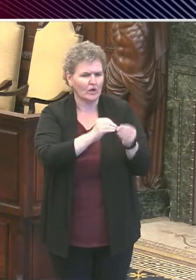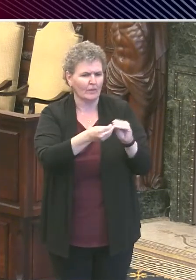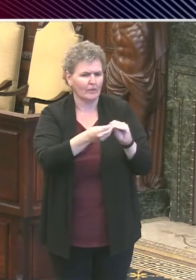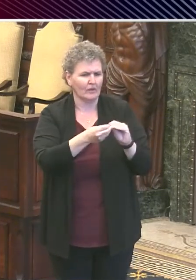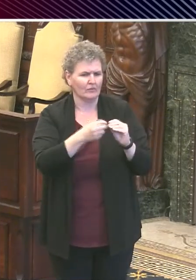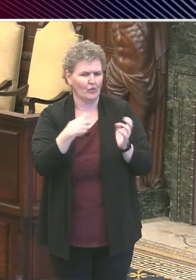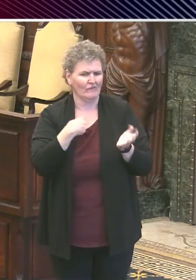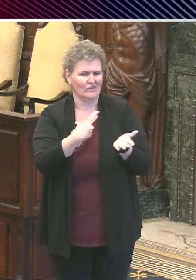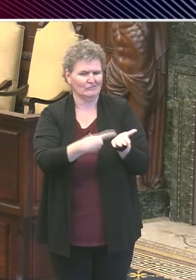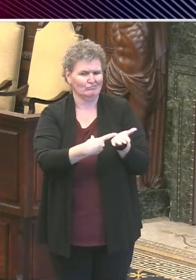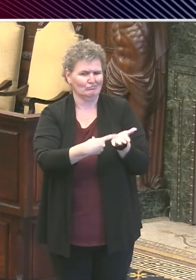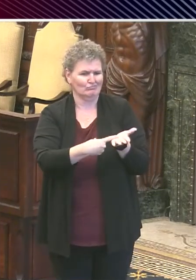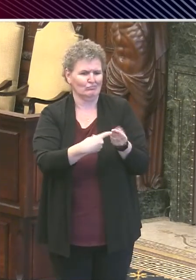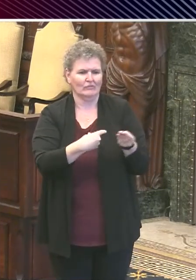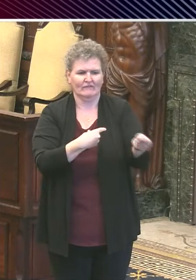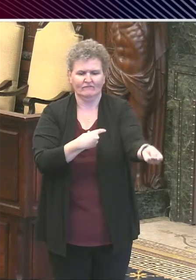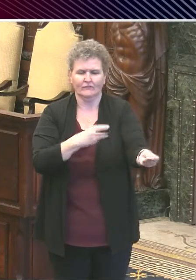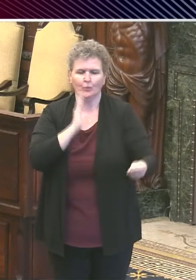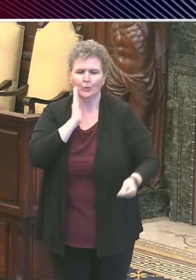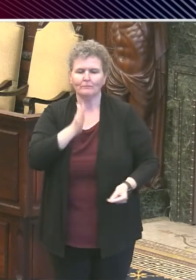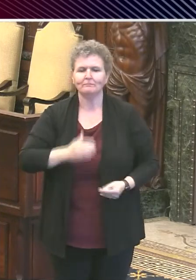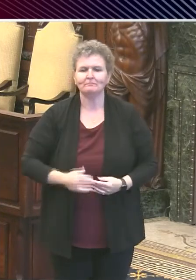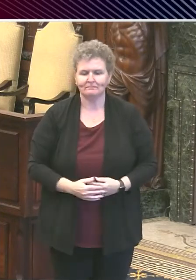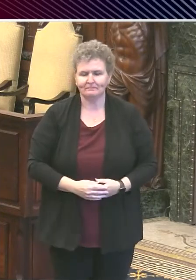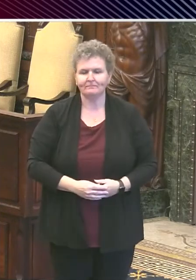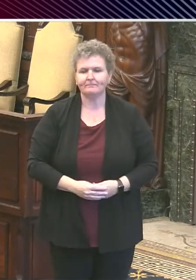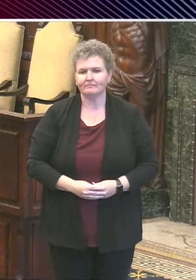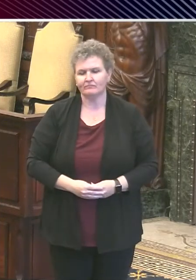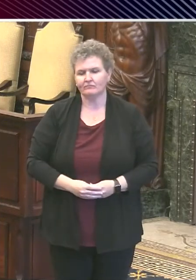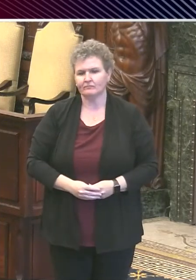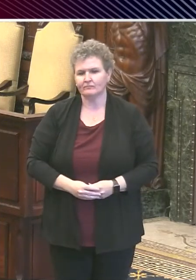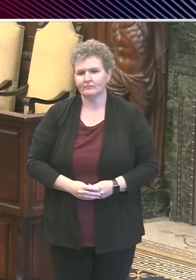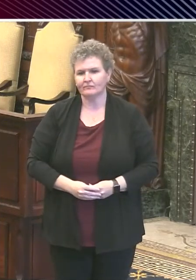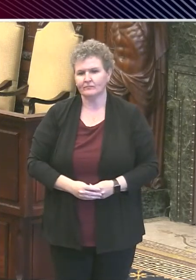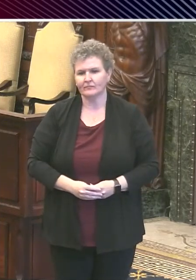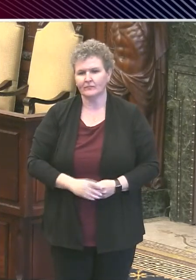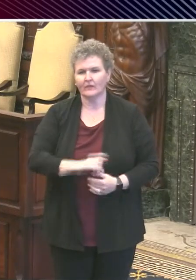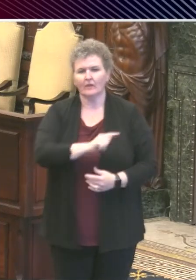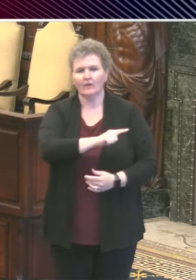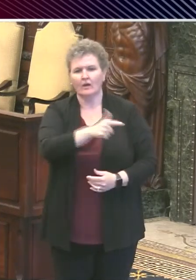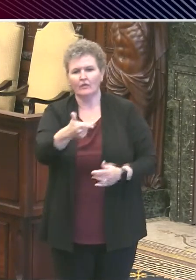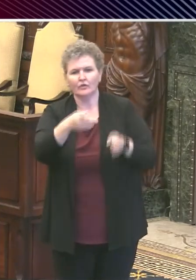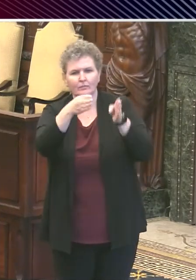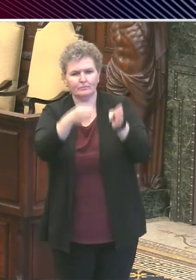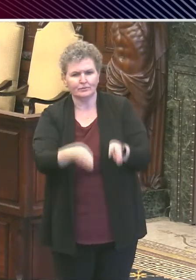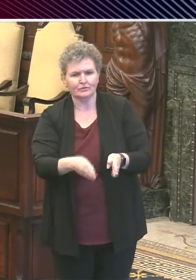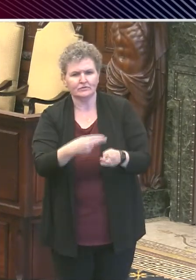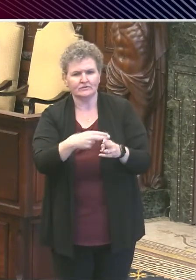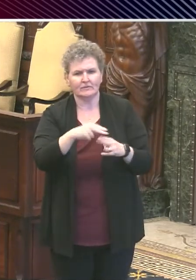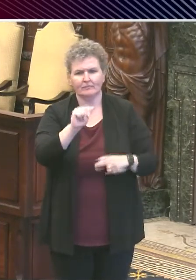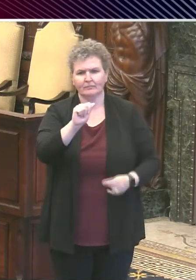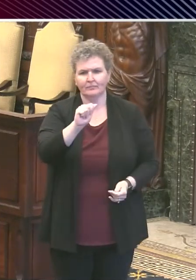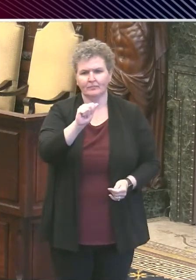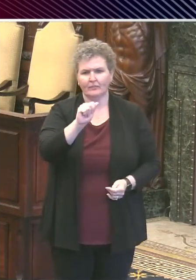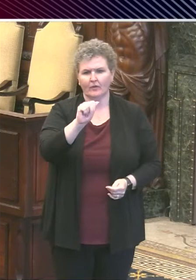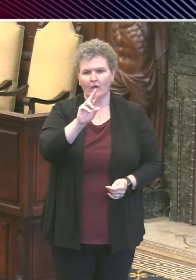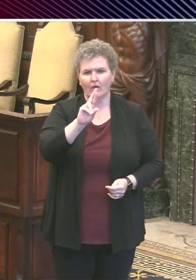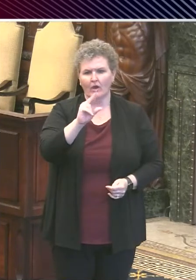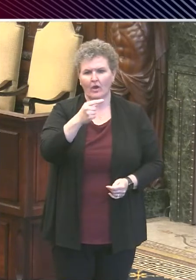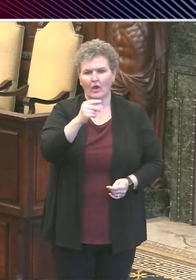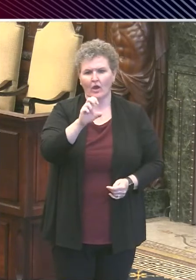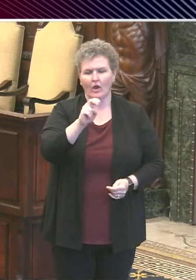that by the health department, and we'll get it to you. Next, let's go to Argenis Figueroa of Univision.